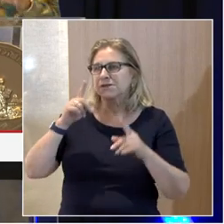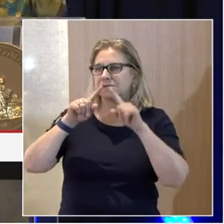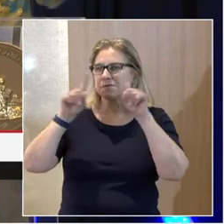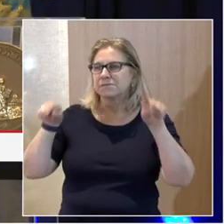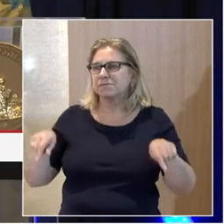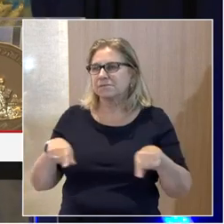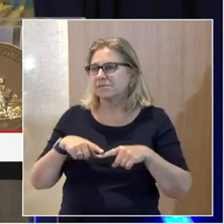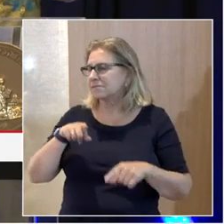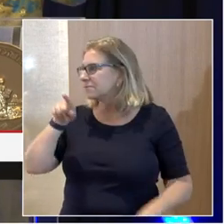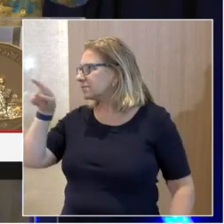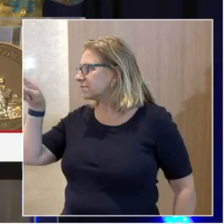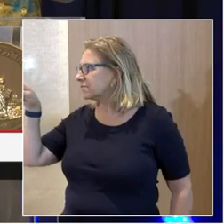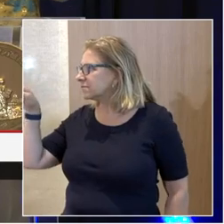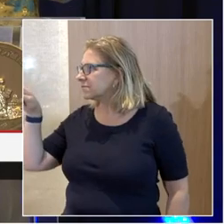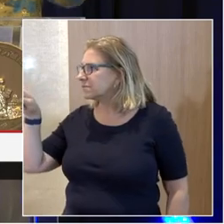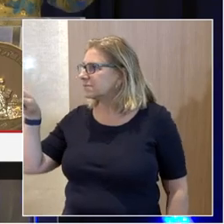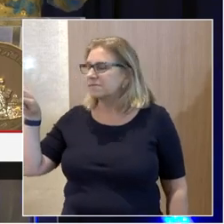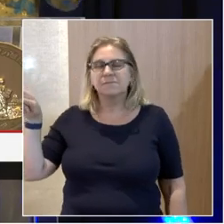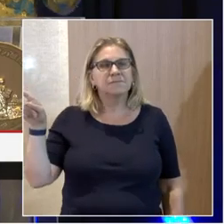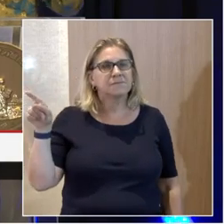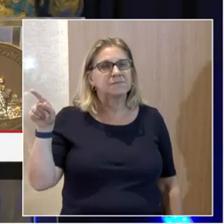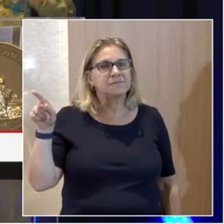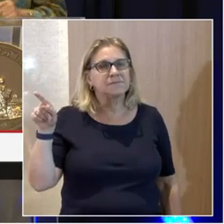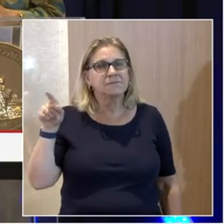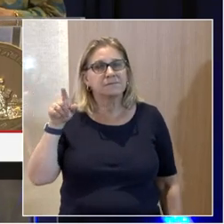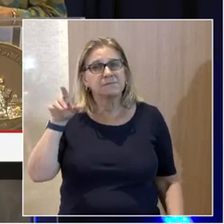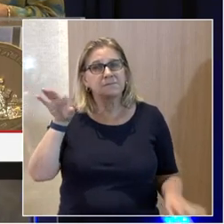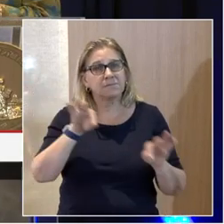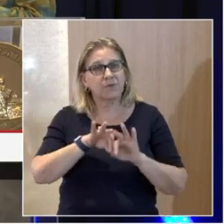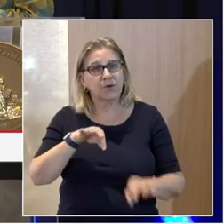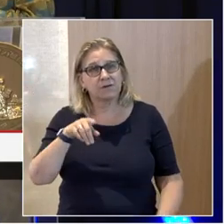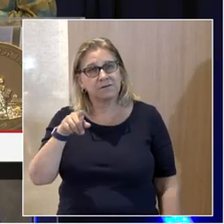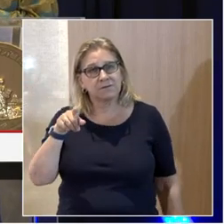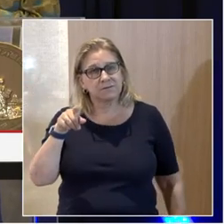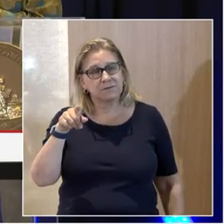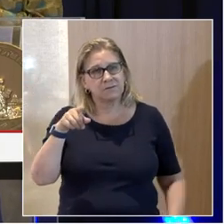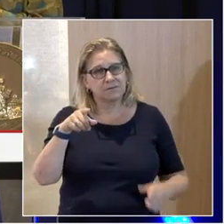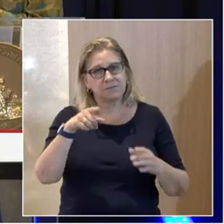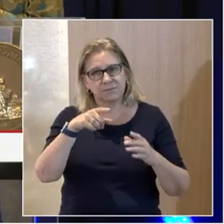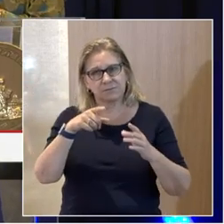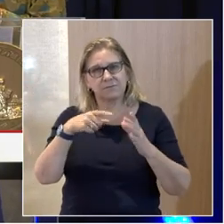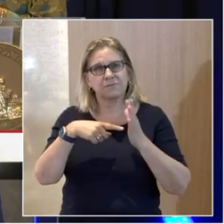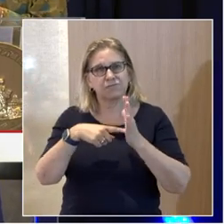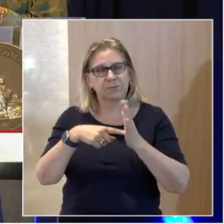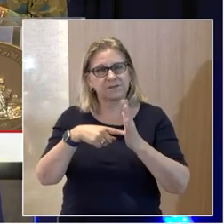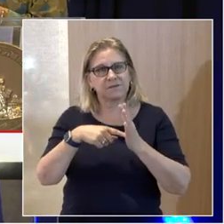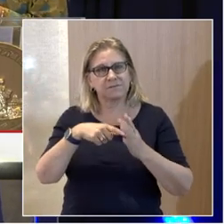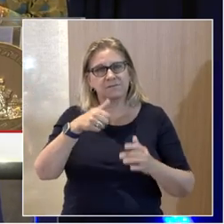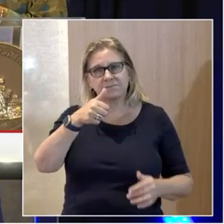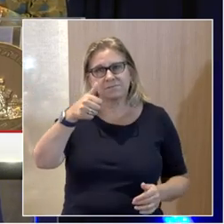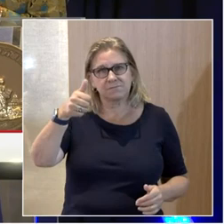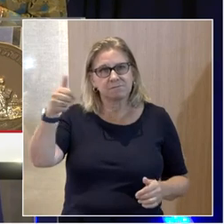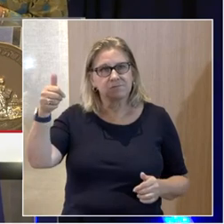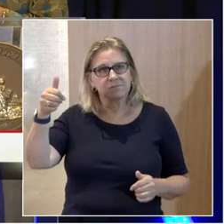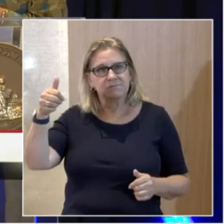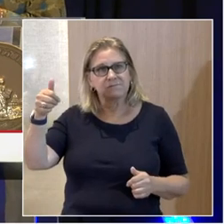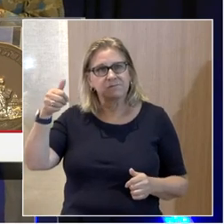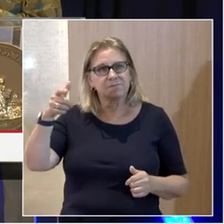a representative demographic in the room is very helpful. So you can begin to see that we've got